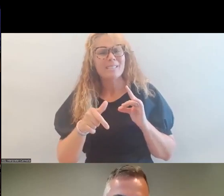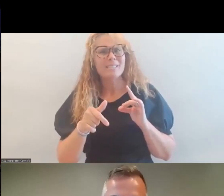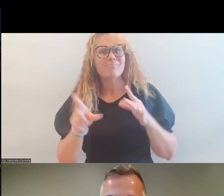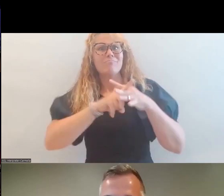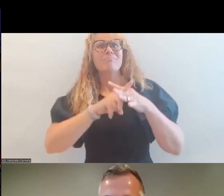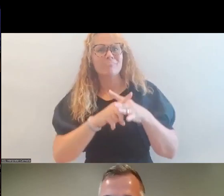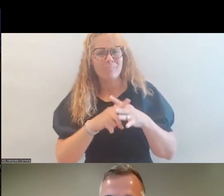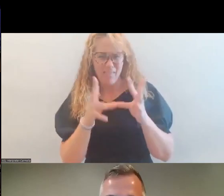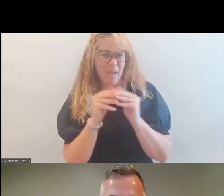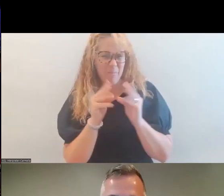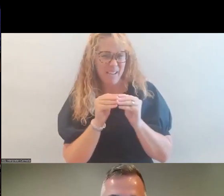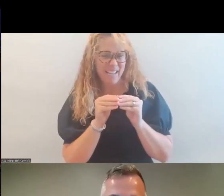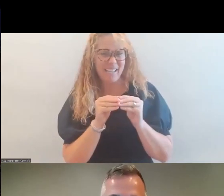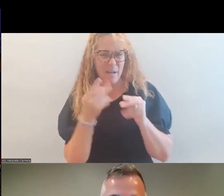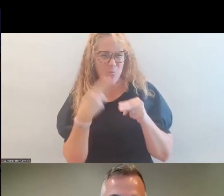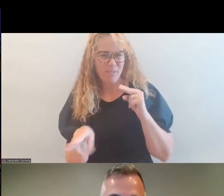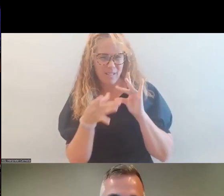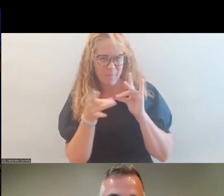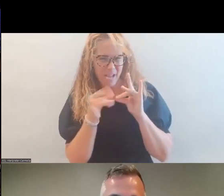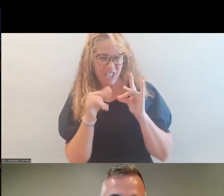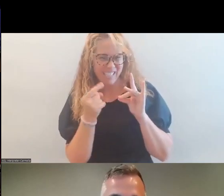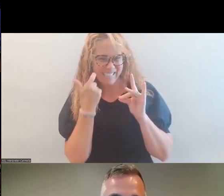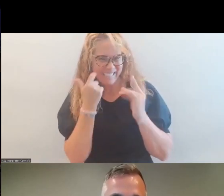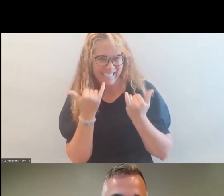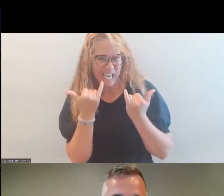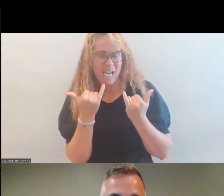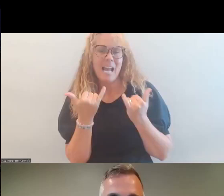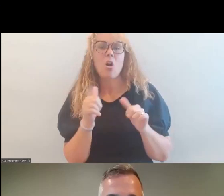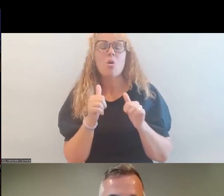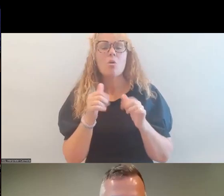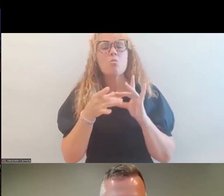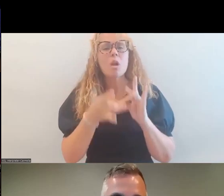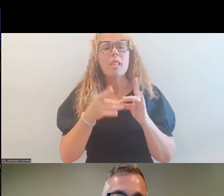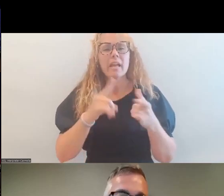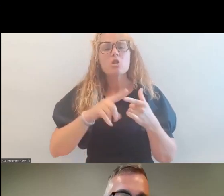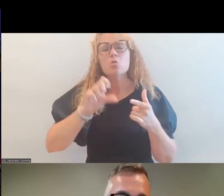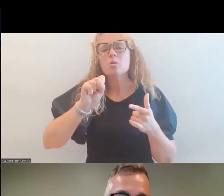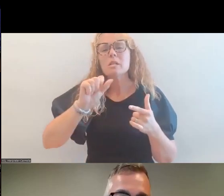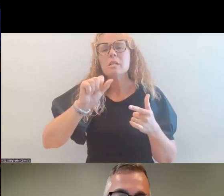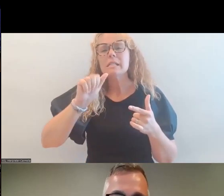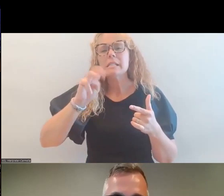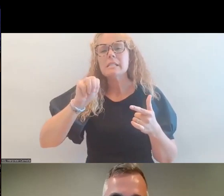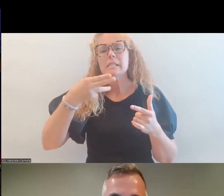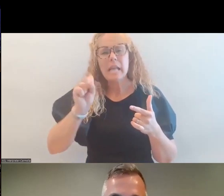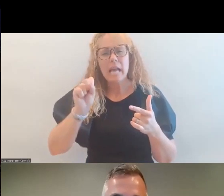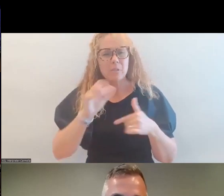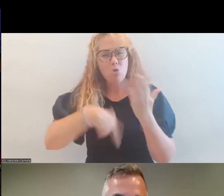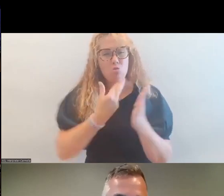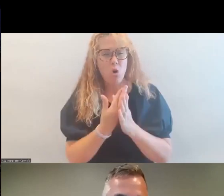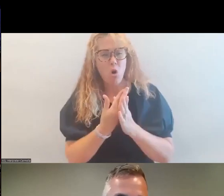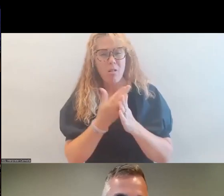and I did just kind of reference it briefly just now with respect to kind of SAMHSA's role and the role of the Lifeline